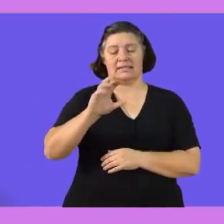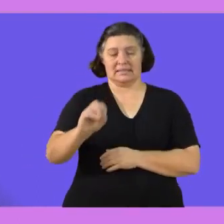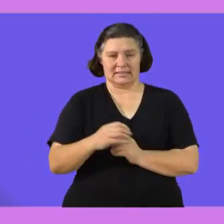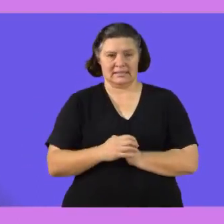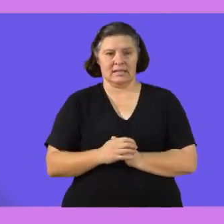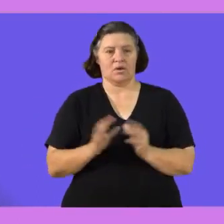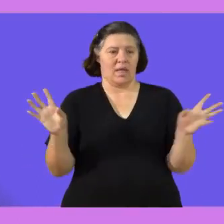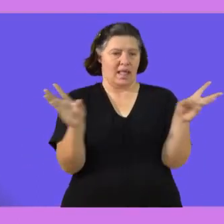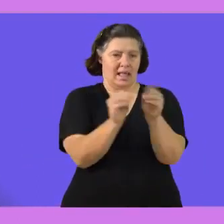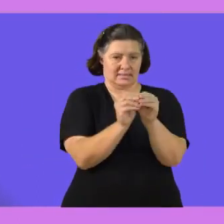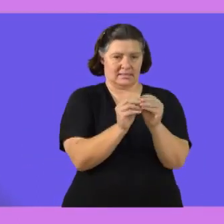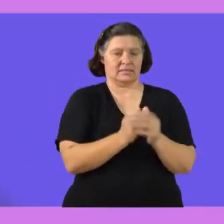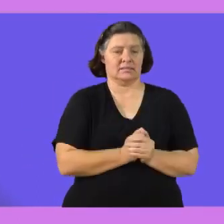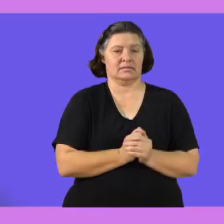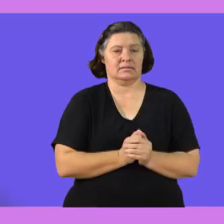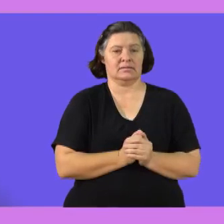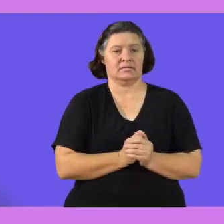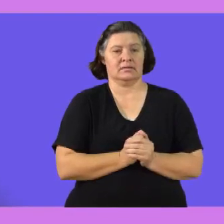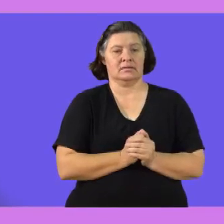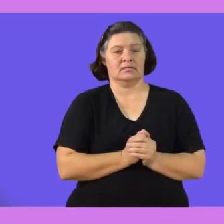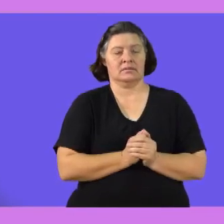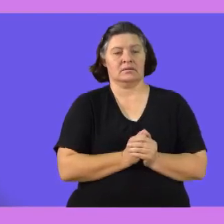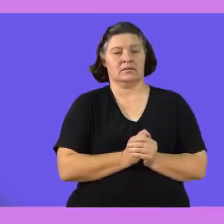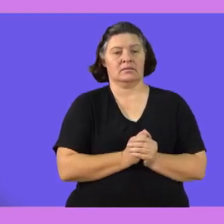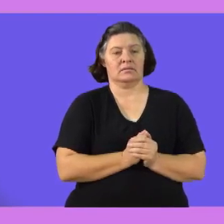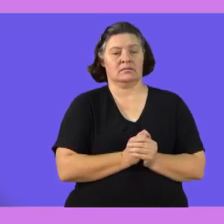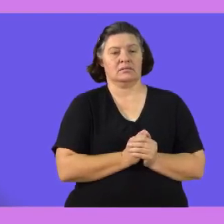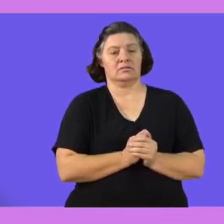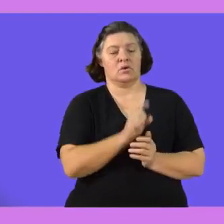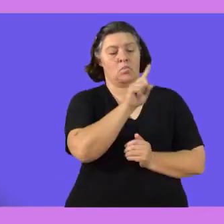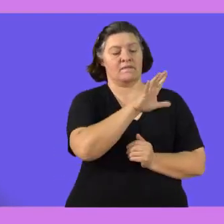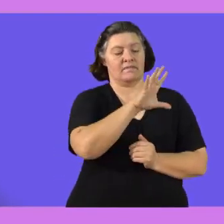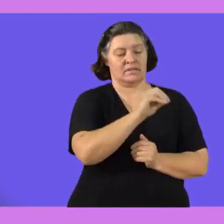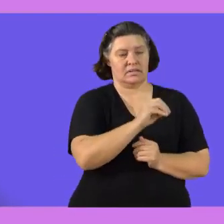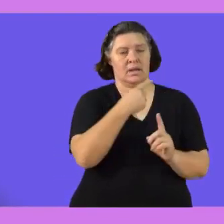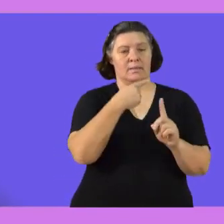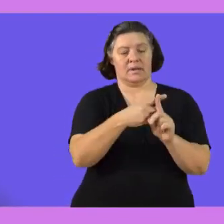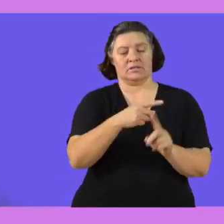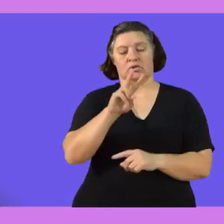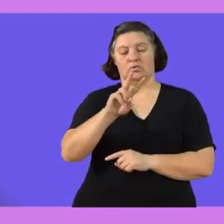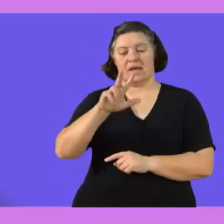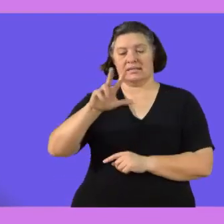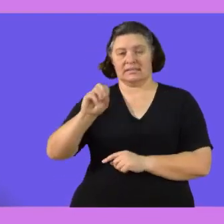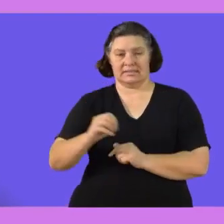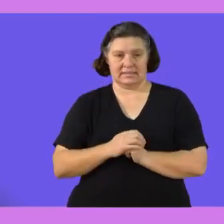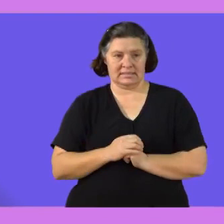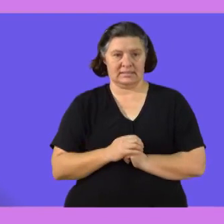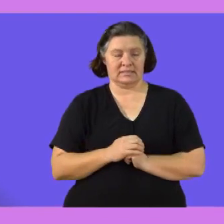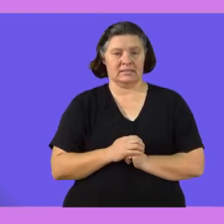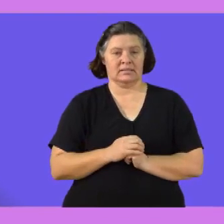280. Now I'm going to add the fixed monthly charge to the consumption there. So I'll take the 150 plus